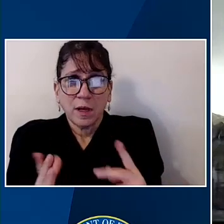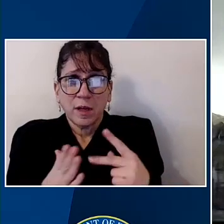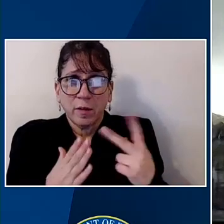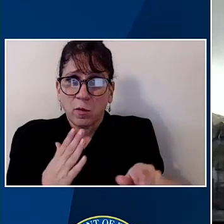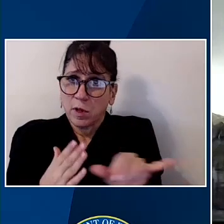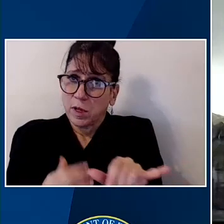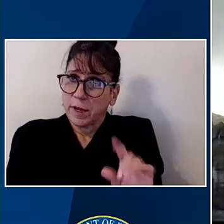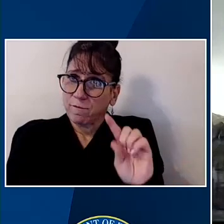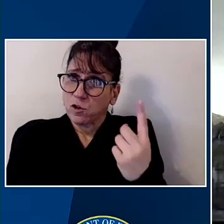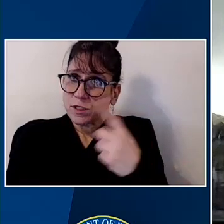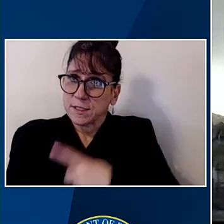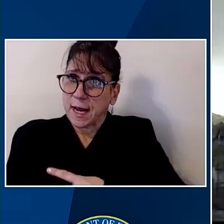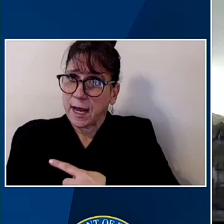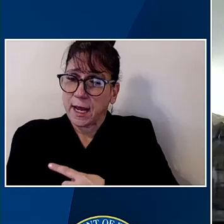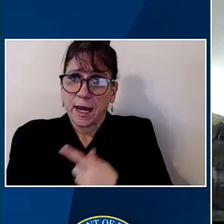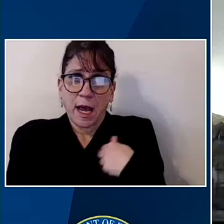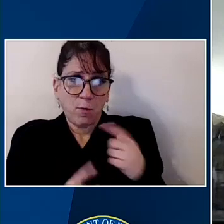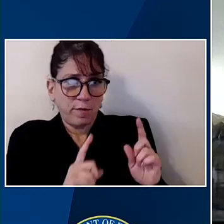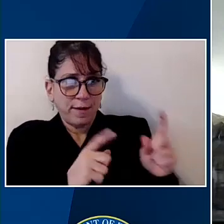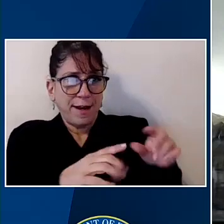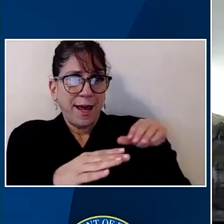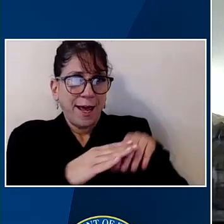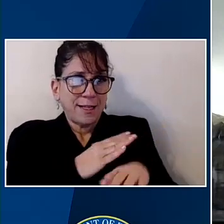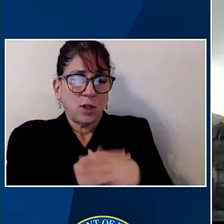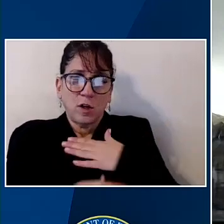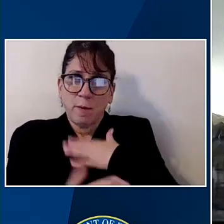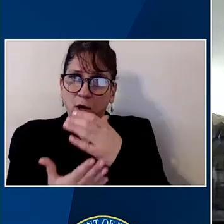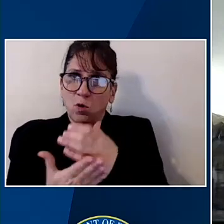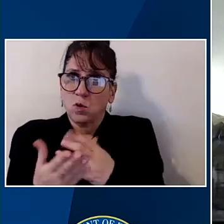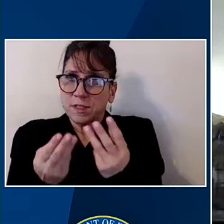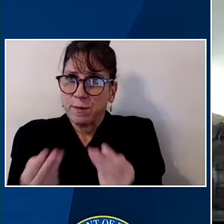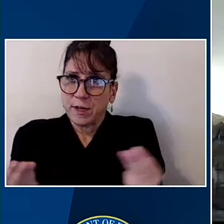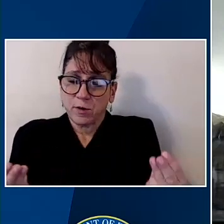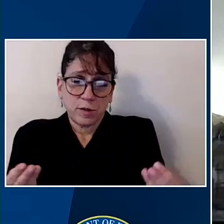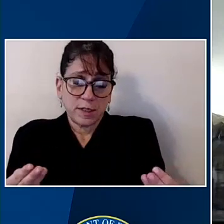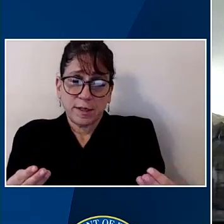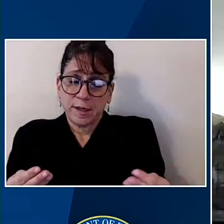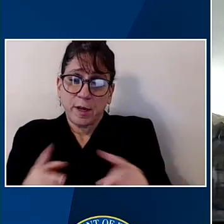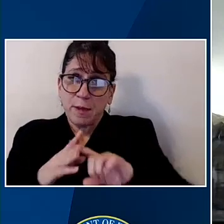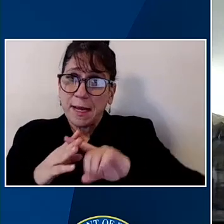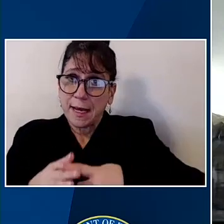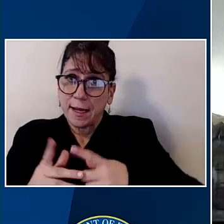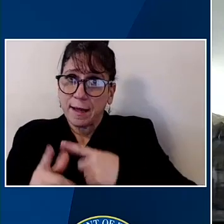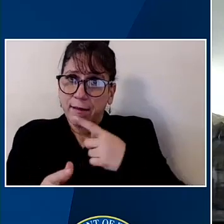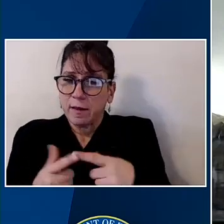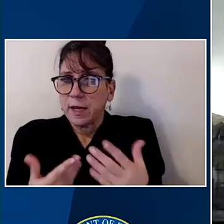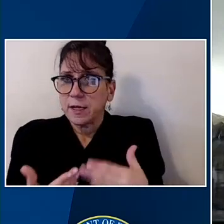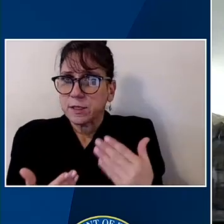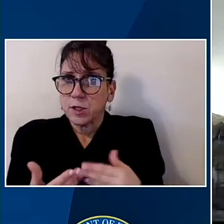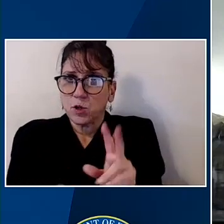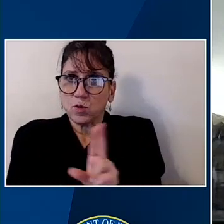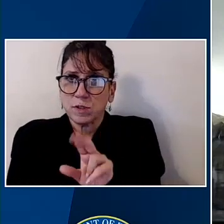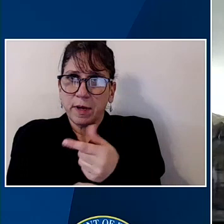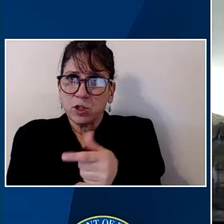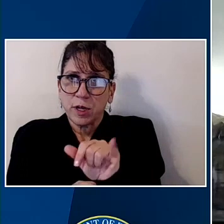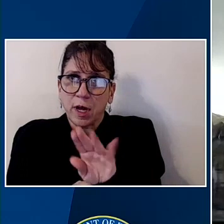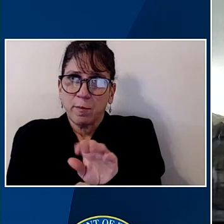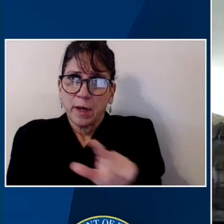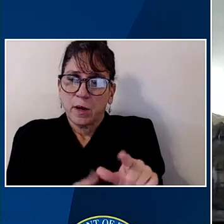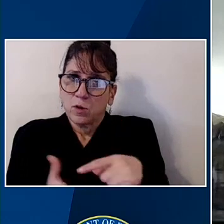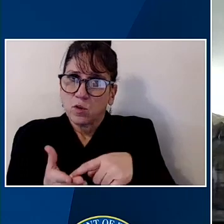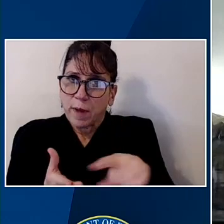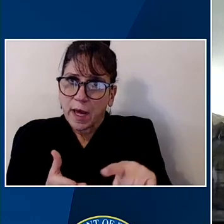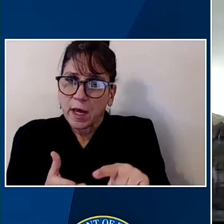First Day, I would have been given access to my course materials up front, and then could have easily used my GI Bill to pay for the course